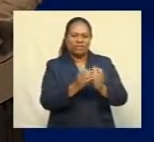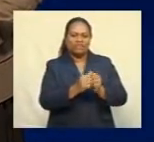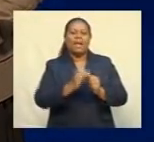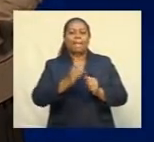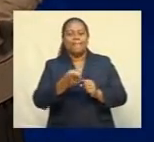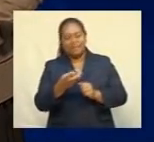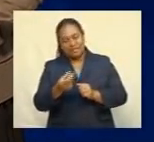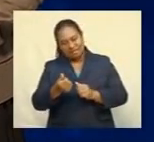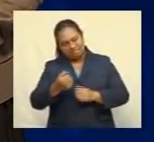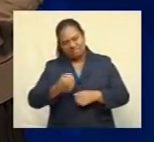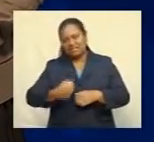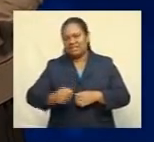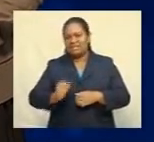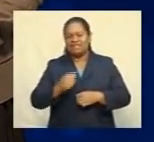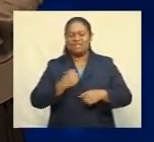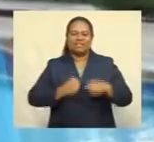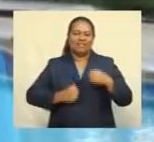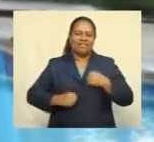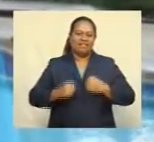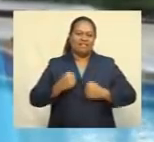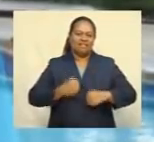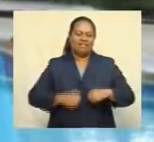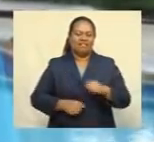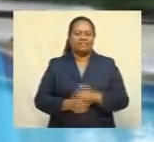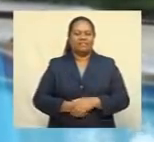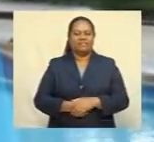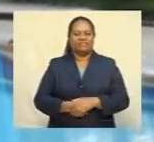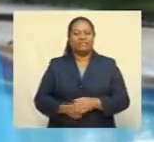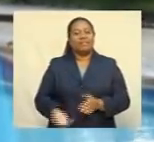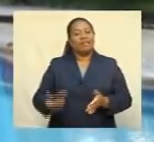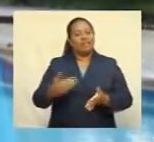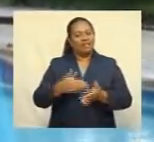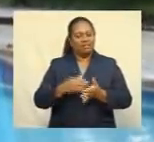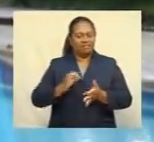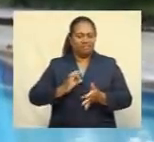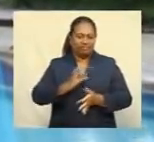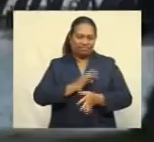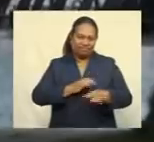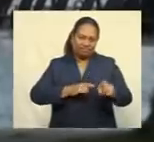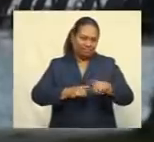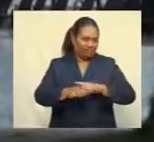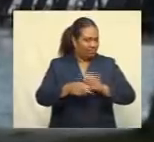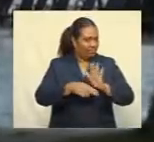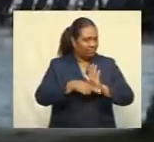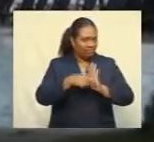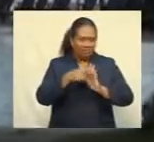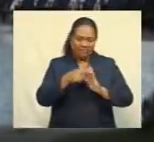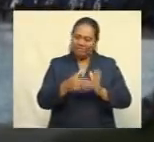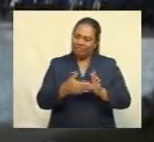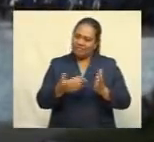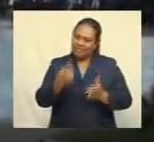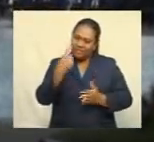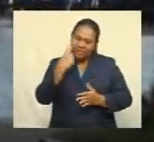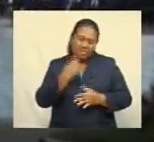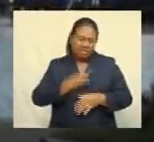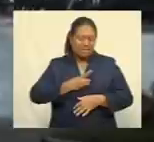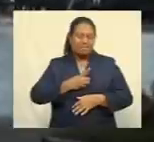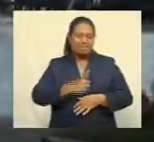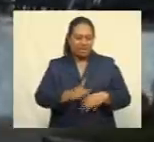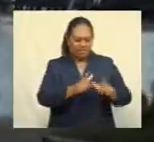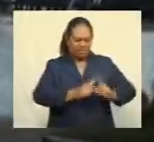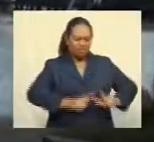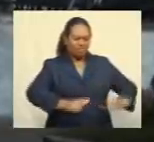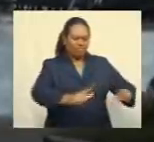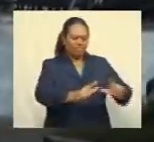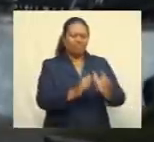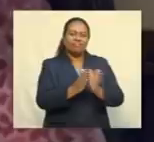struggle. Koroi Tandalala reports. Extra staff were called in by most hotels as they tried to cater for the demand from locals during